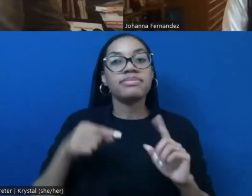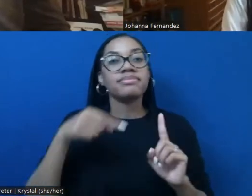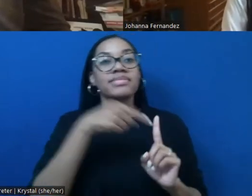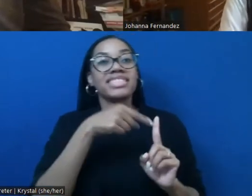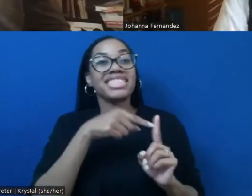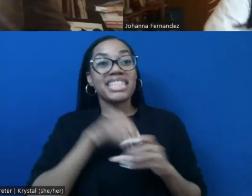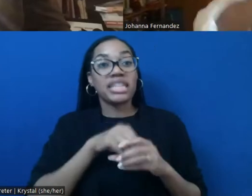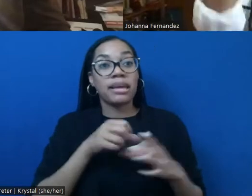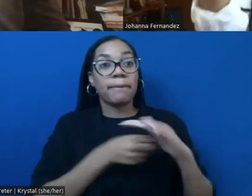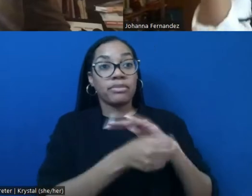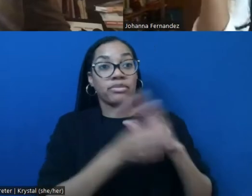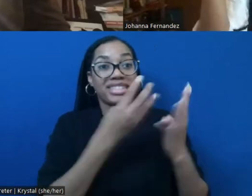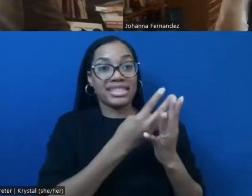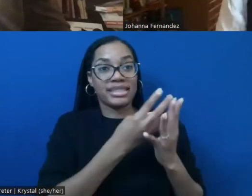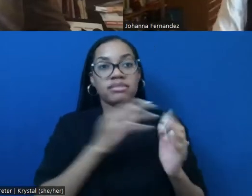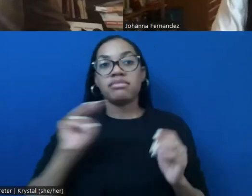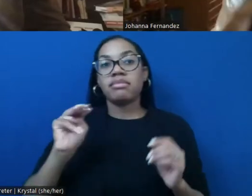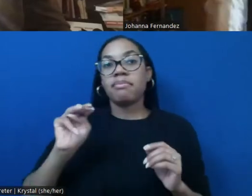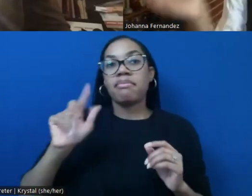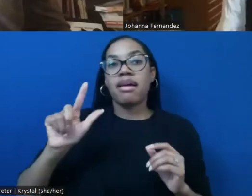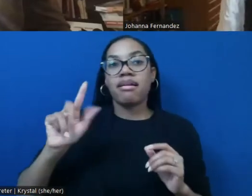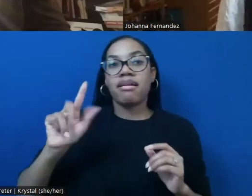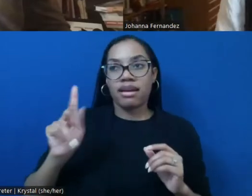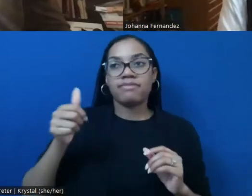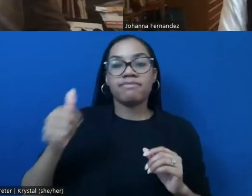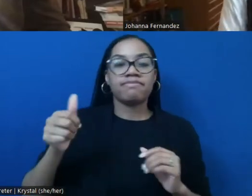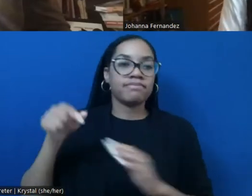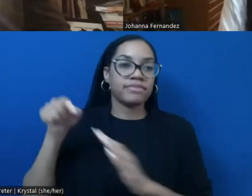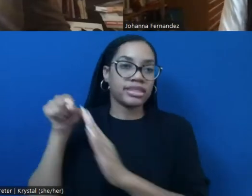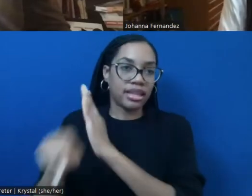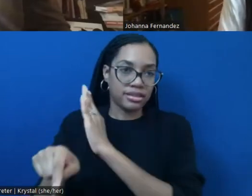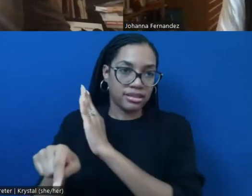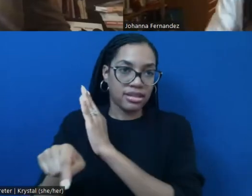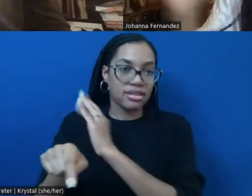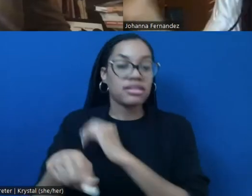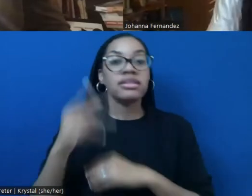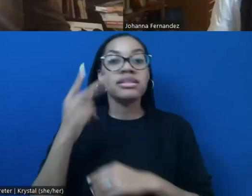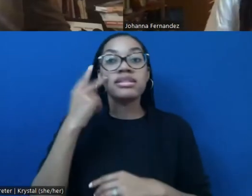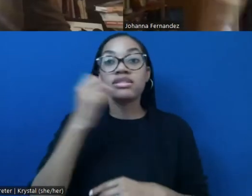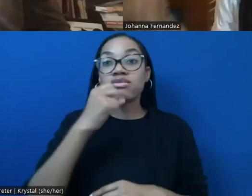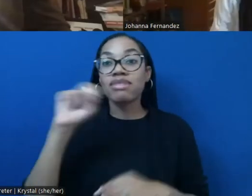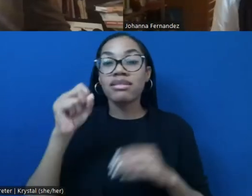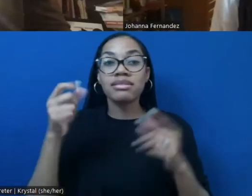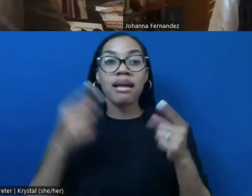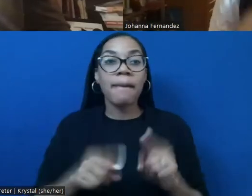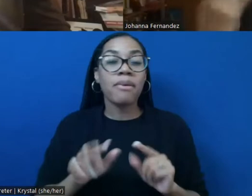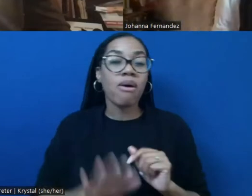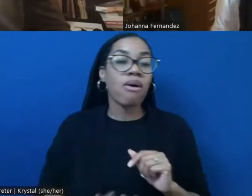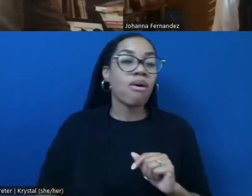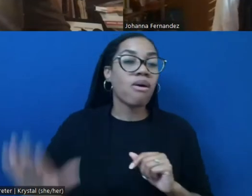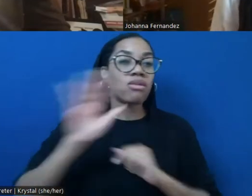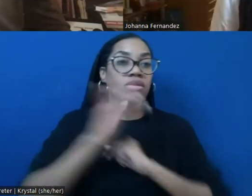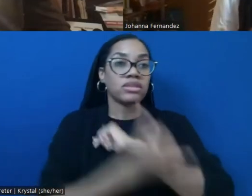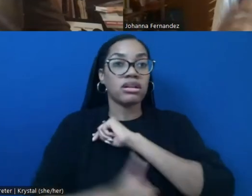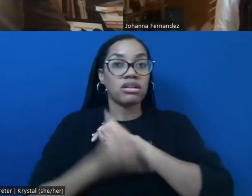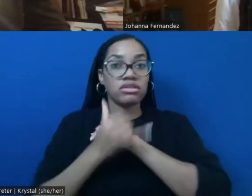is assassinated. There are riots in Chicago and across the country. And there are roundups. There are roundups of people